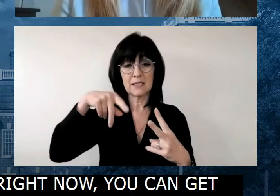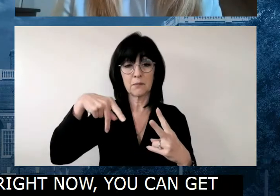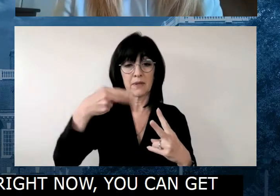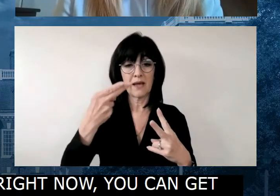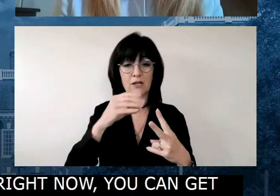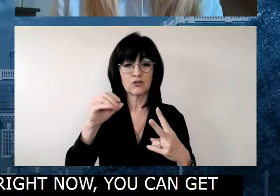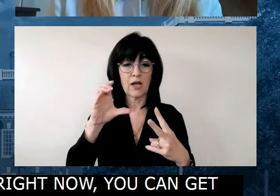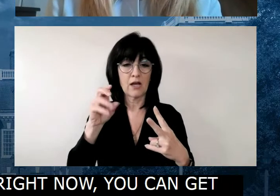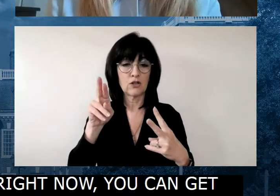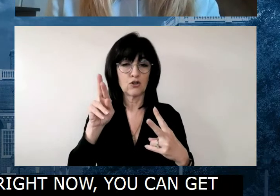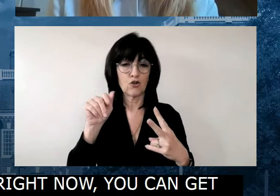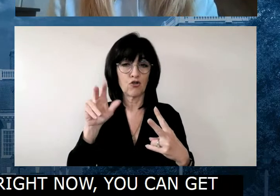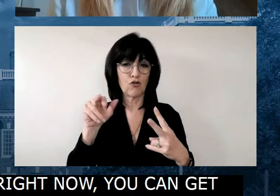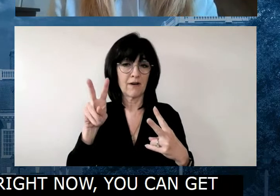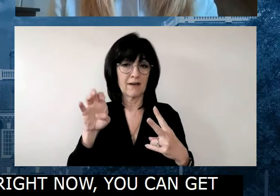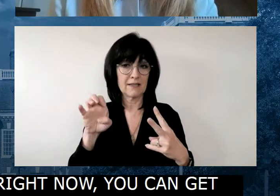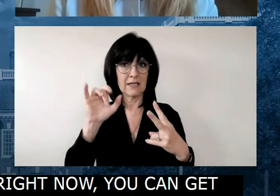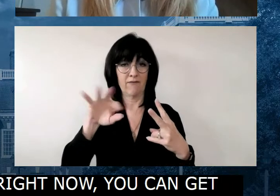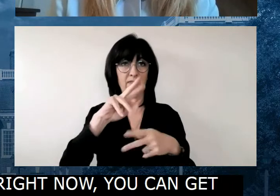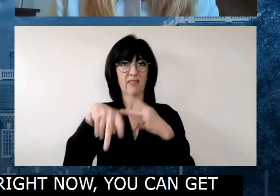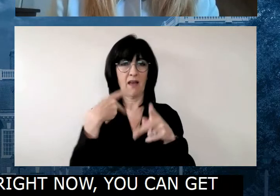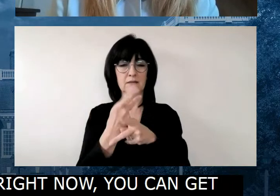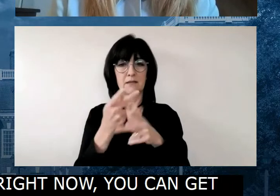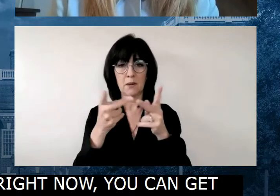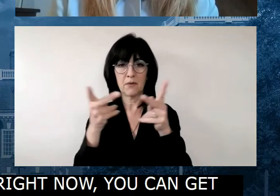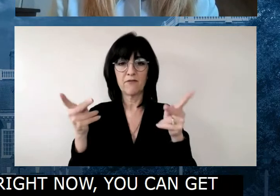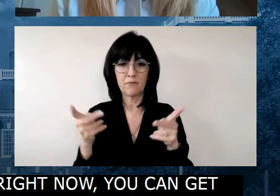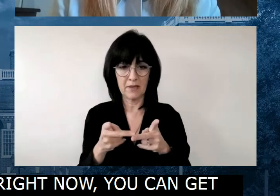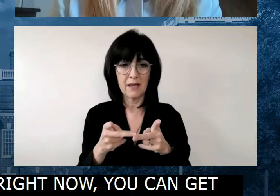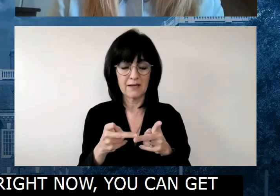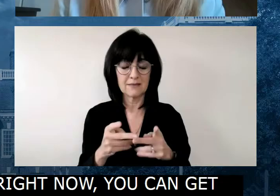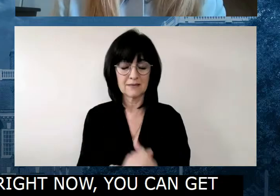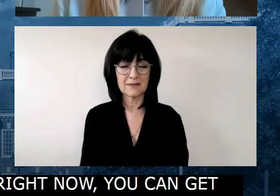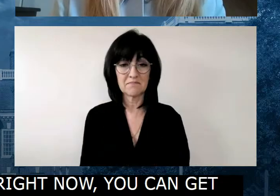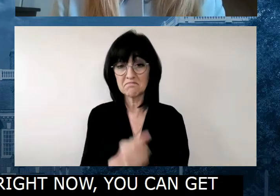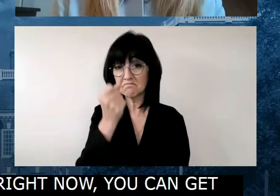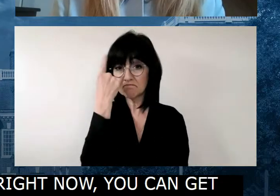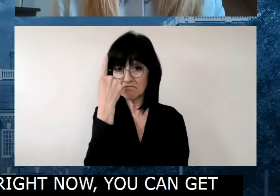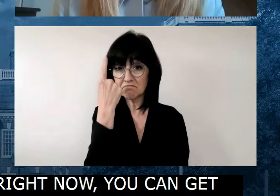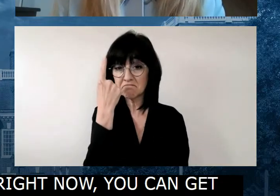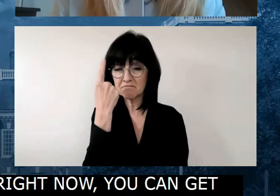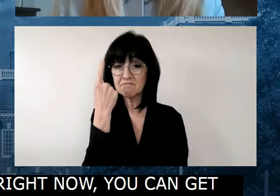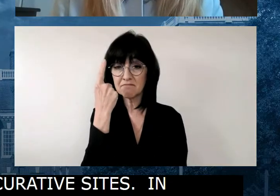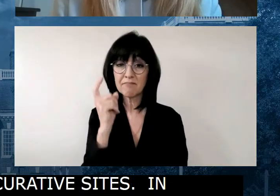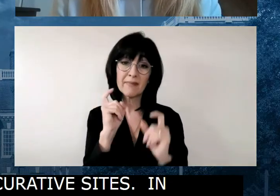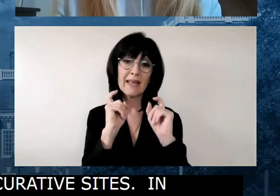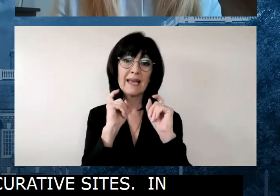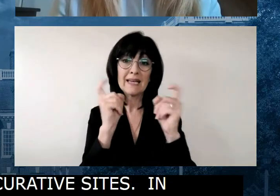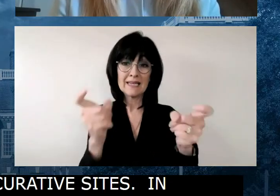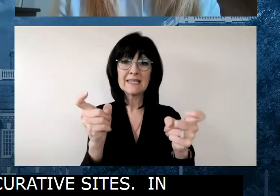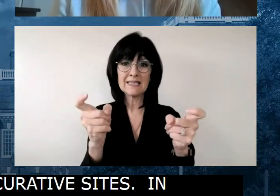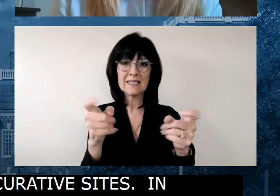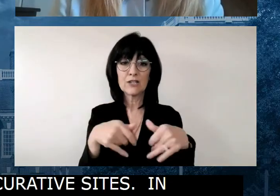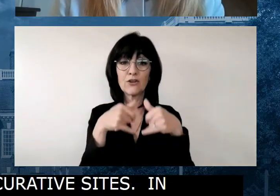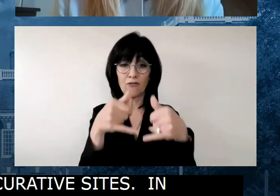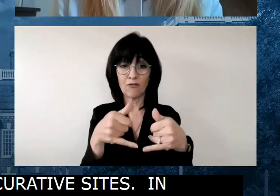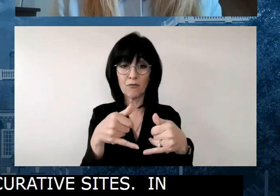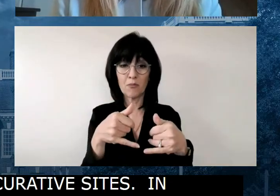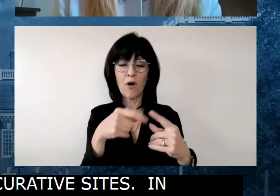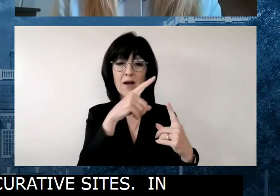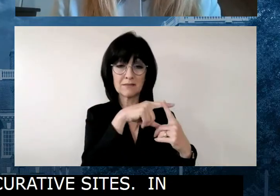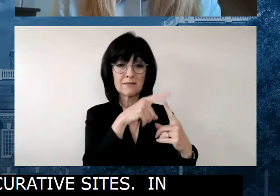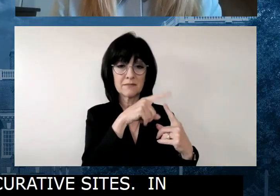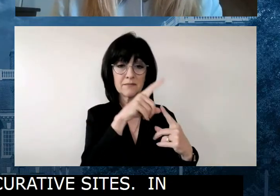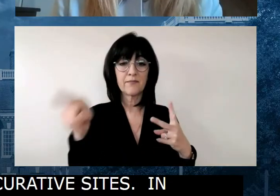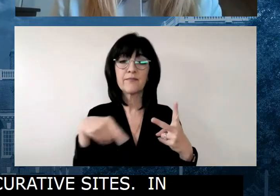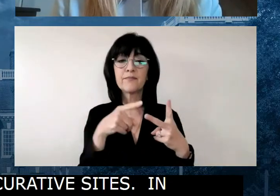In addition to the gift cards, we are really excited about the opportunities for the DE-WINS raffle. This raffle is